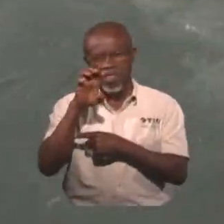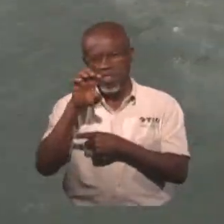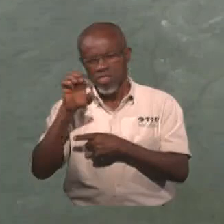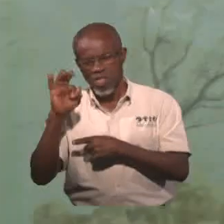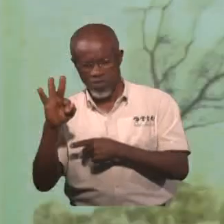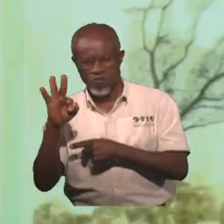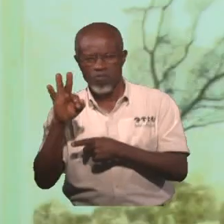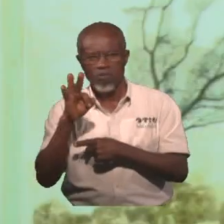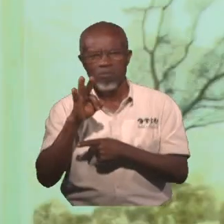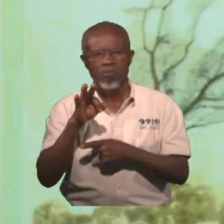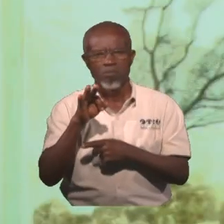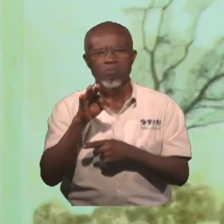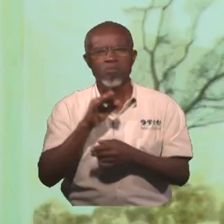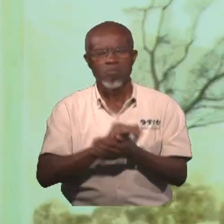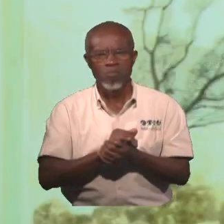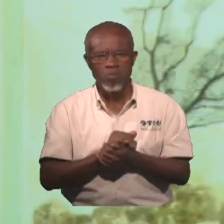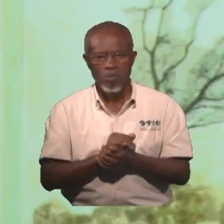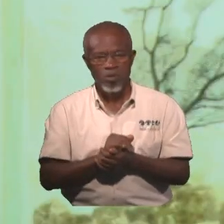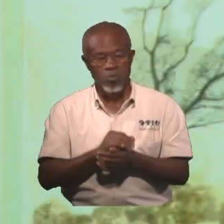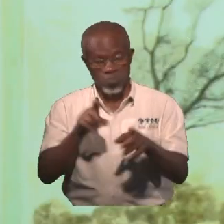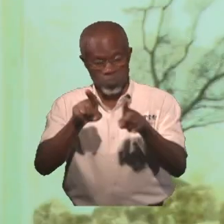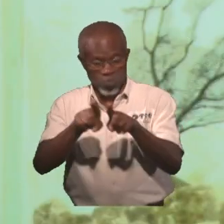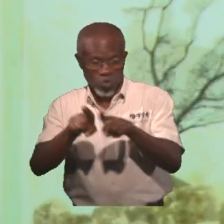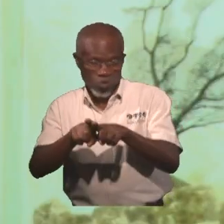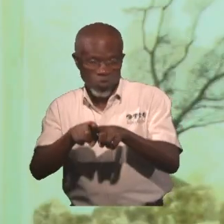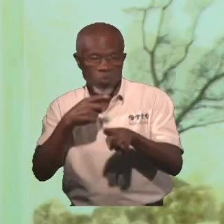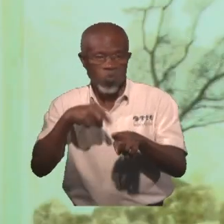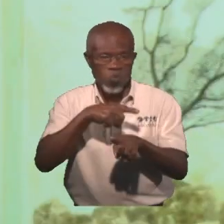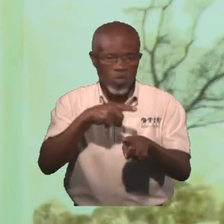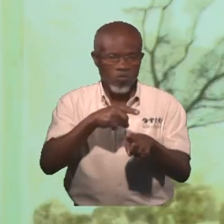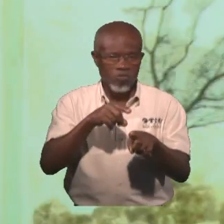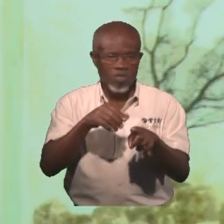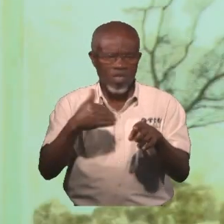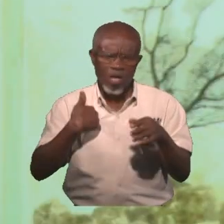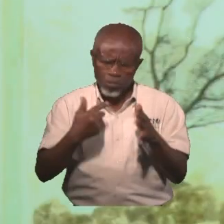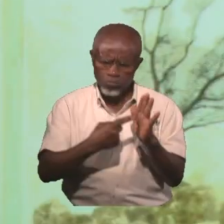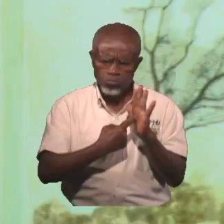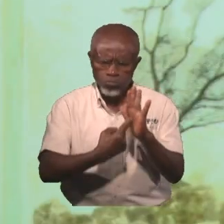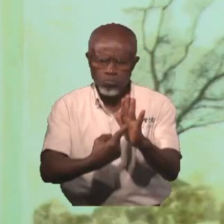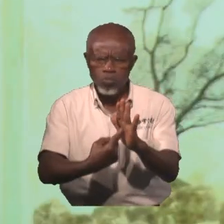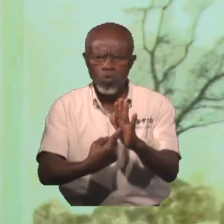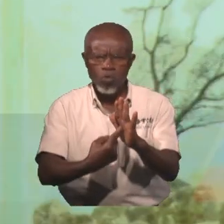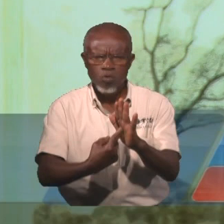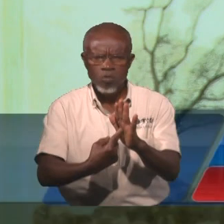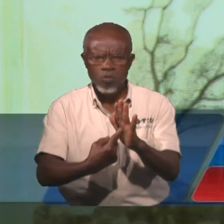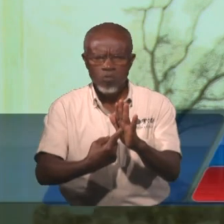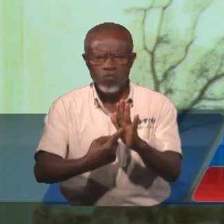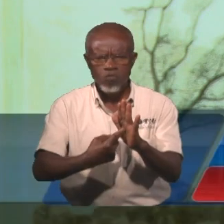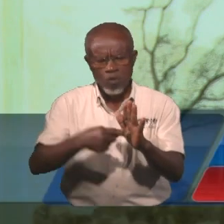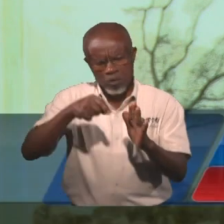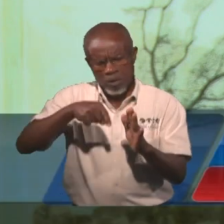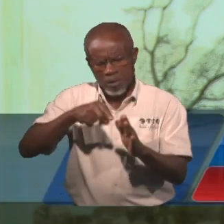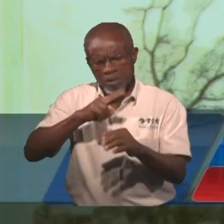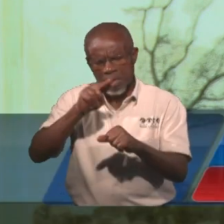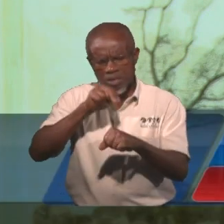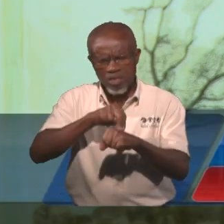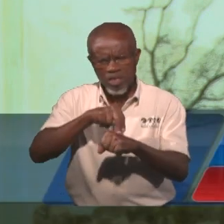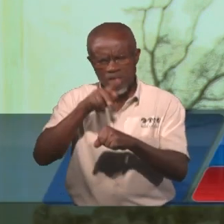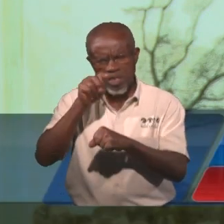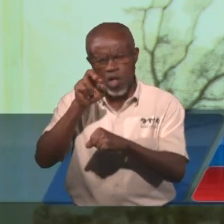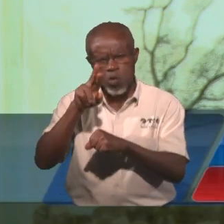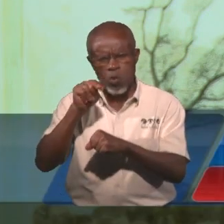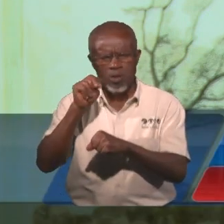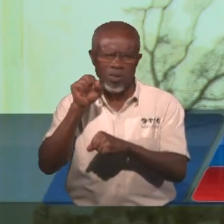And also, we've been doing exhibitions with the smart buoy for the National Trust at different